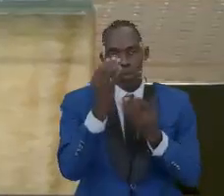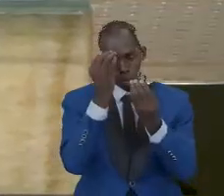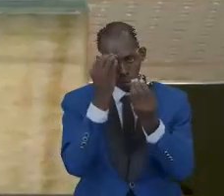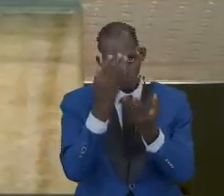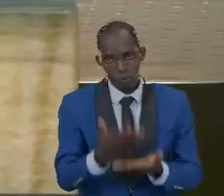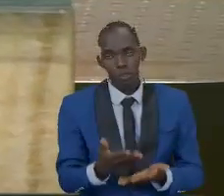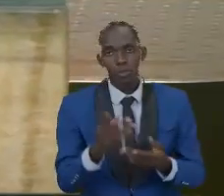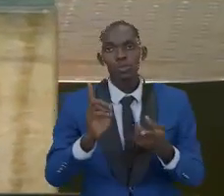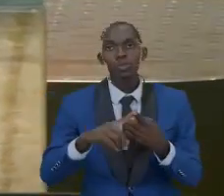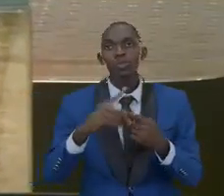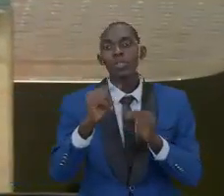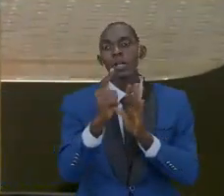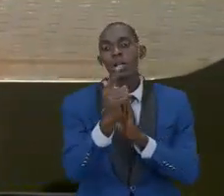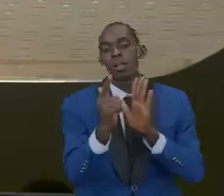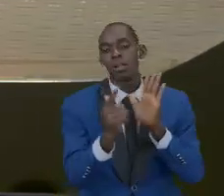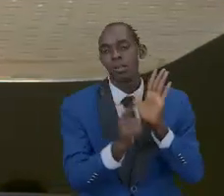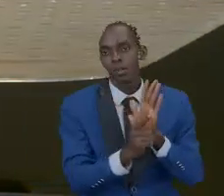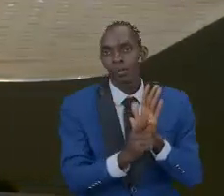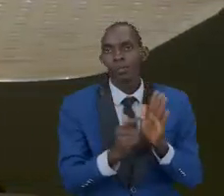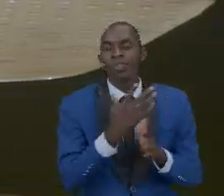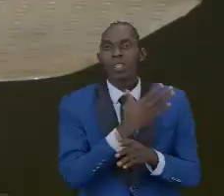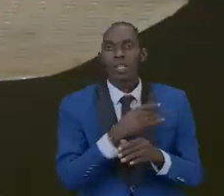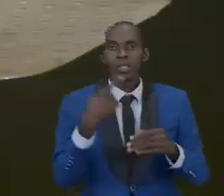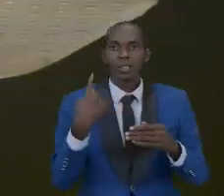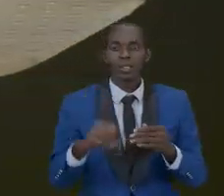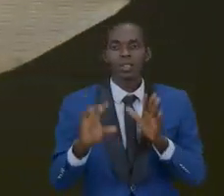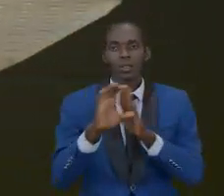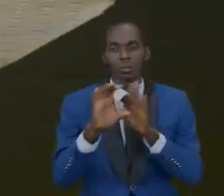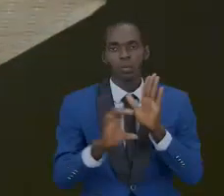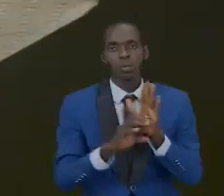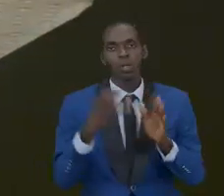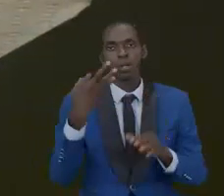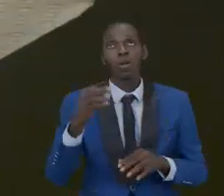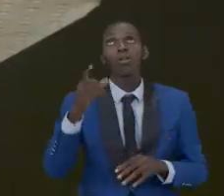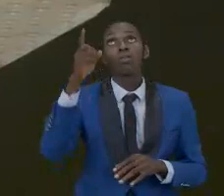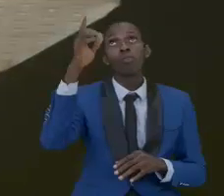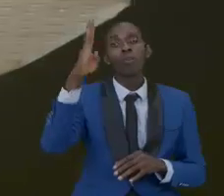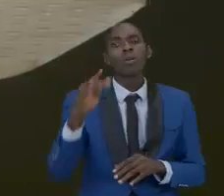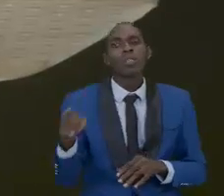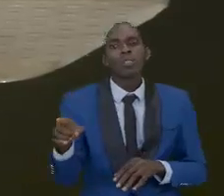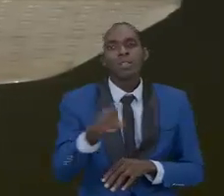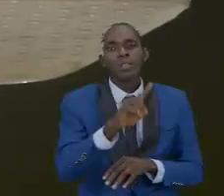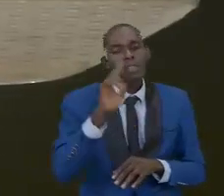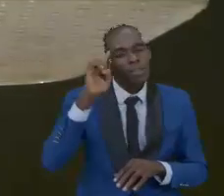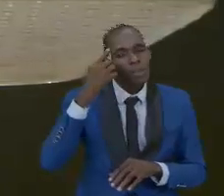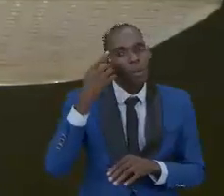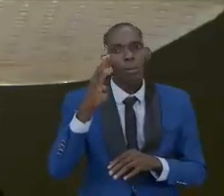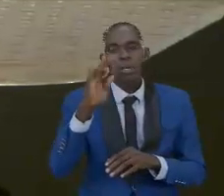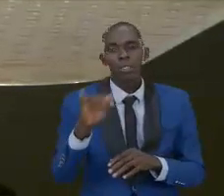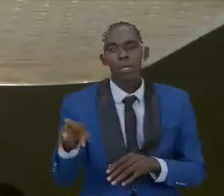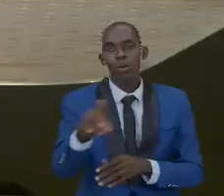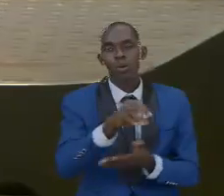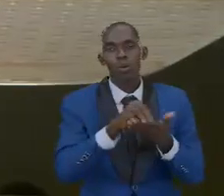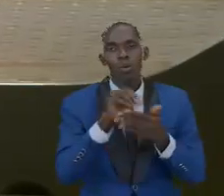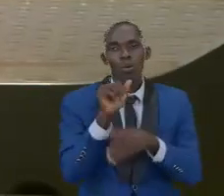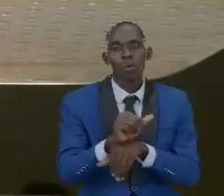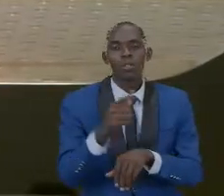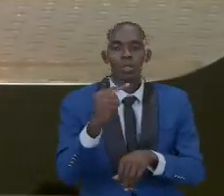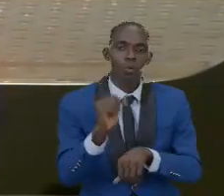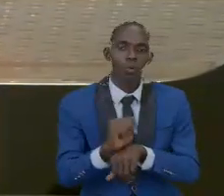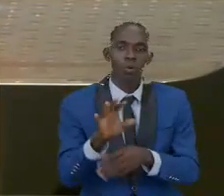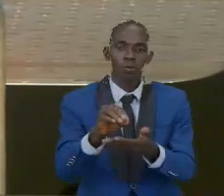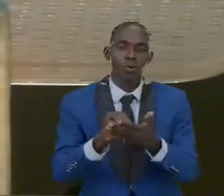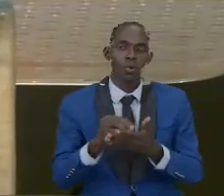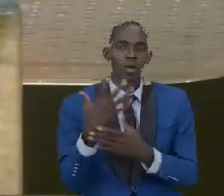the Lord and the Commandments of God they thought by their own works the walls of their